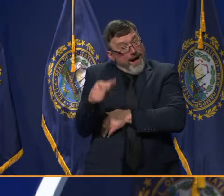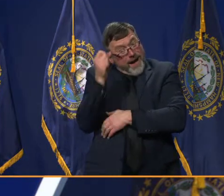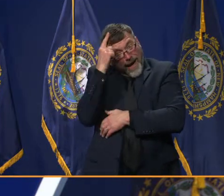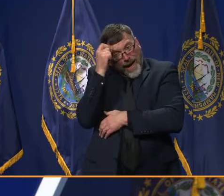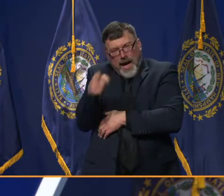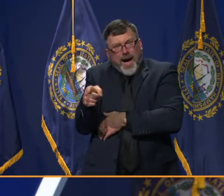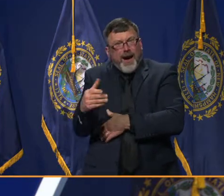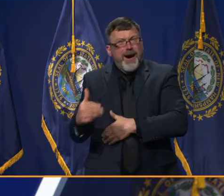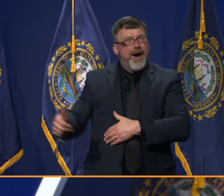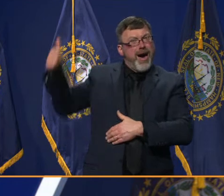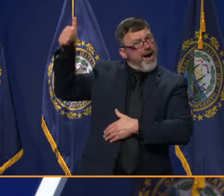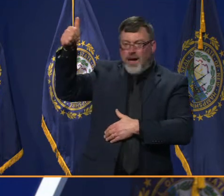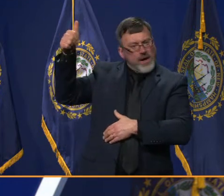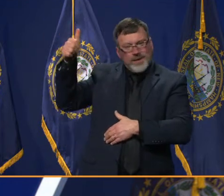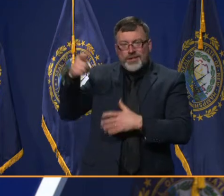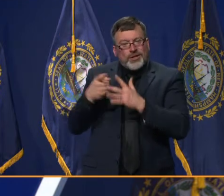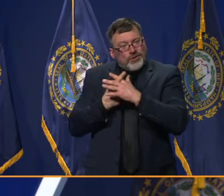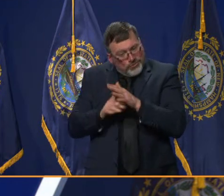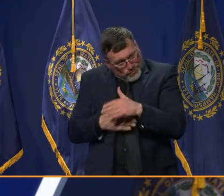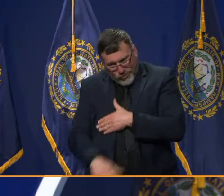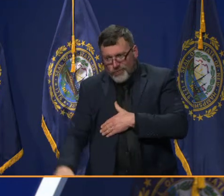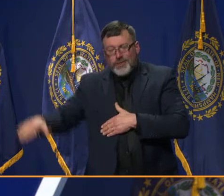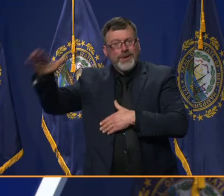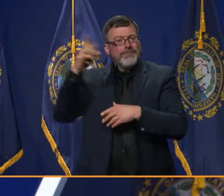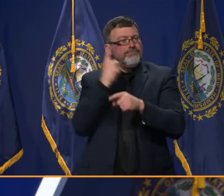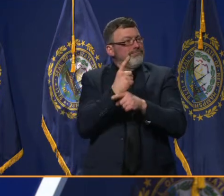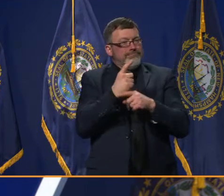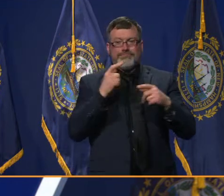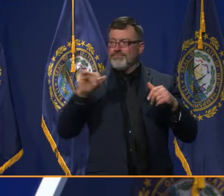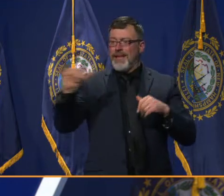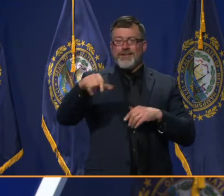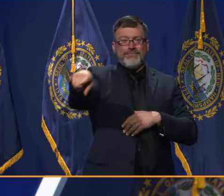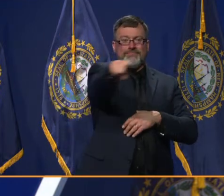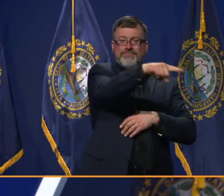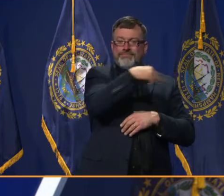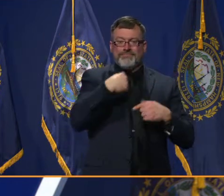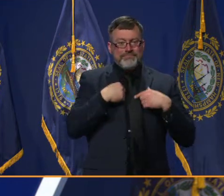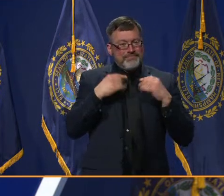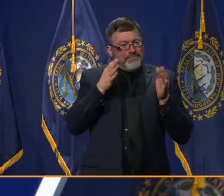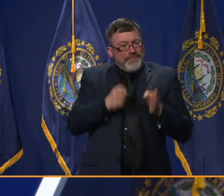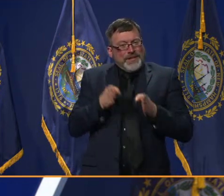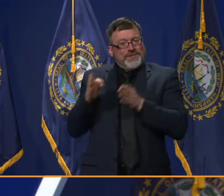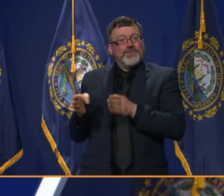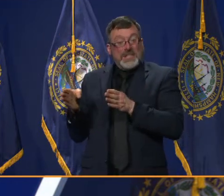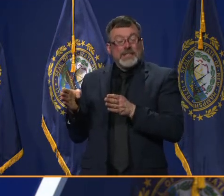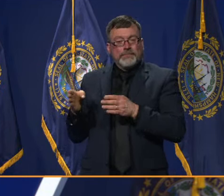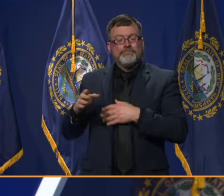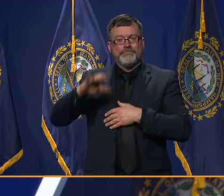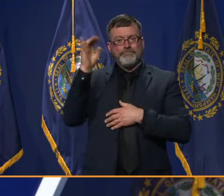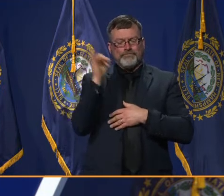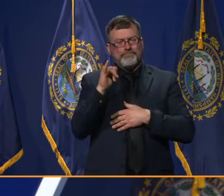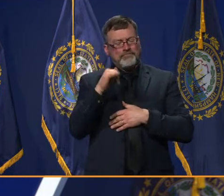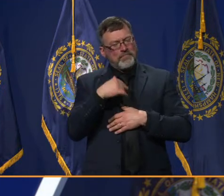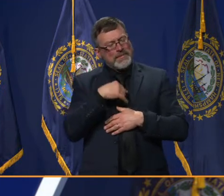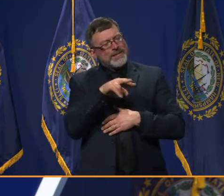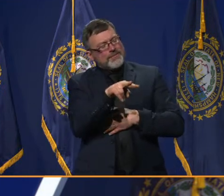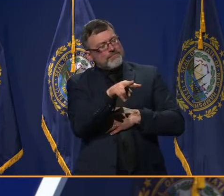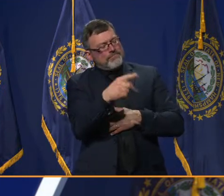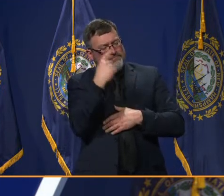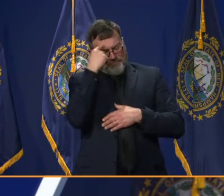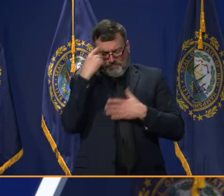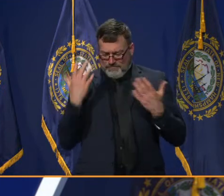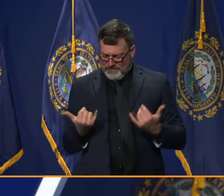extraordinary times. And I was thinking about the times that we're in. I found Lincoln's second inaugural address.